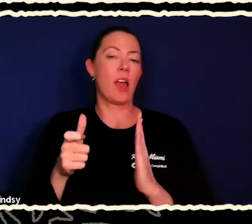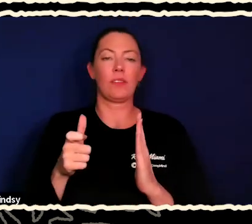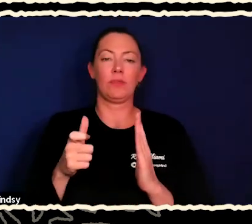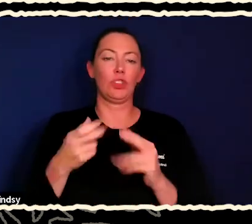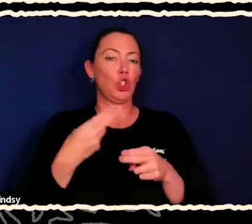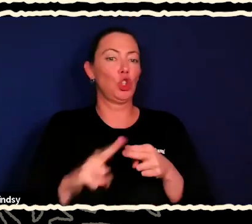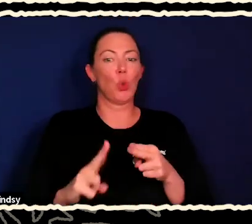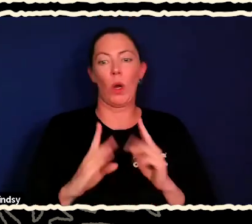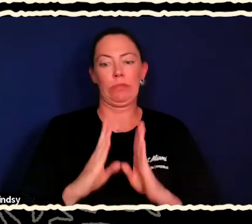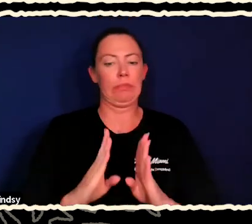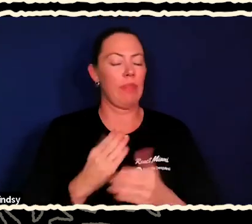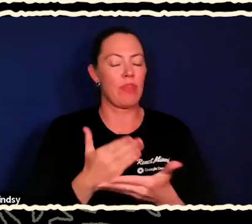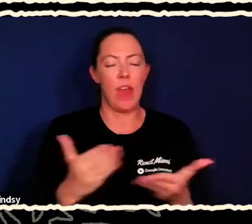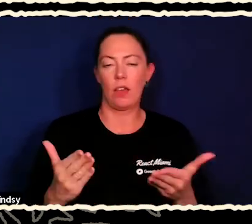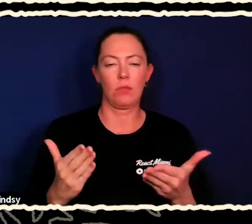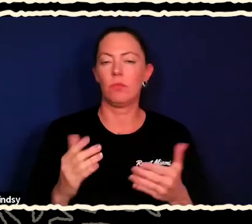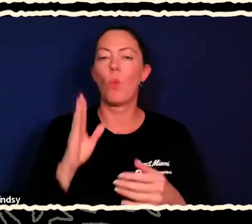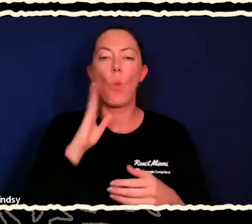time.